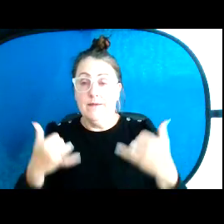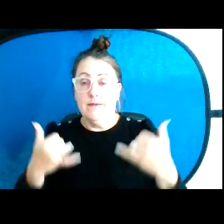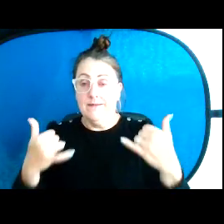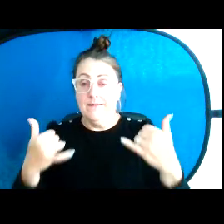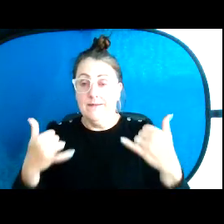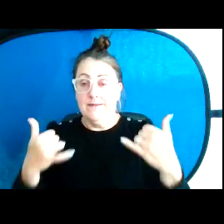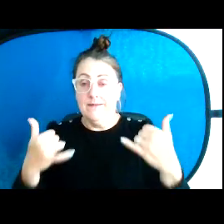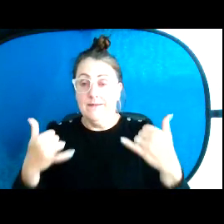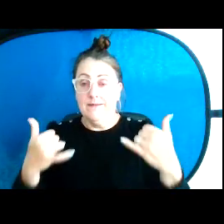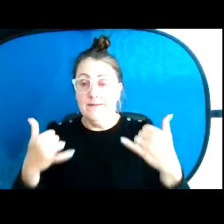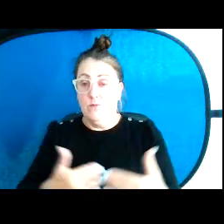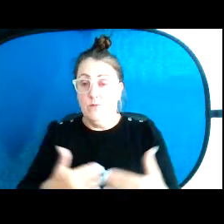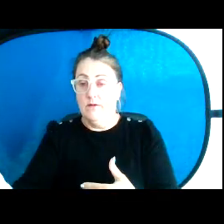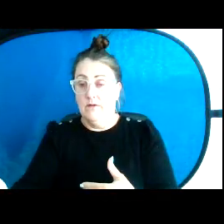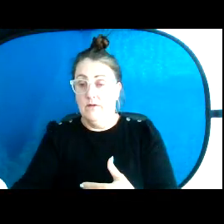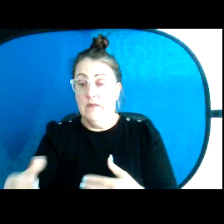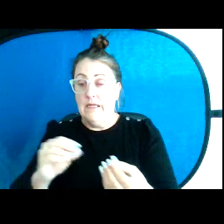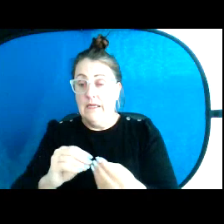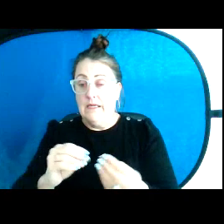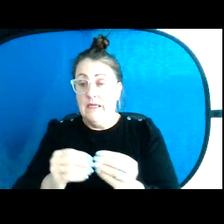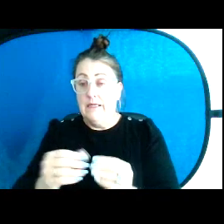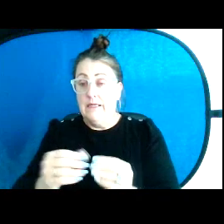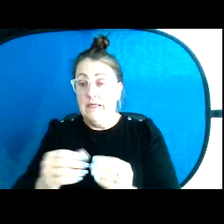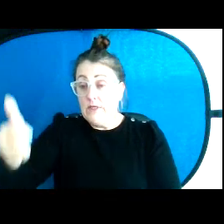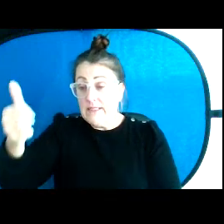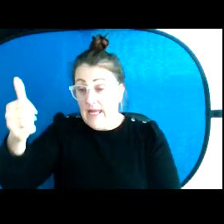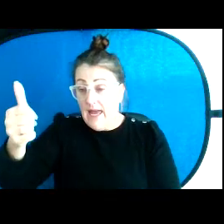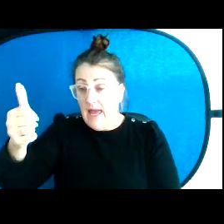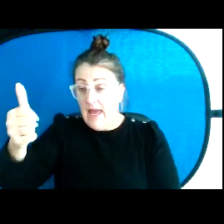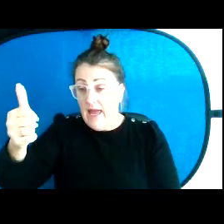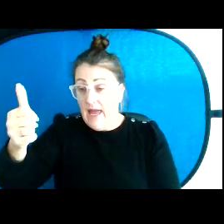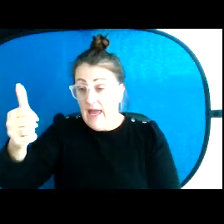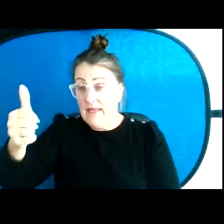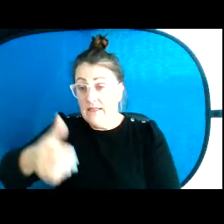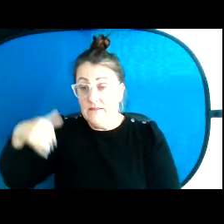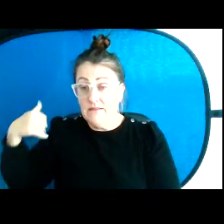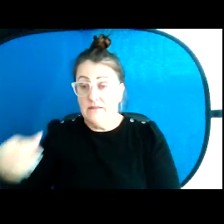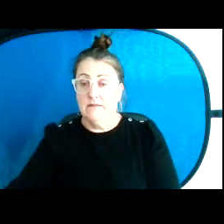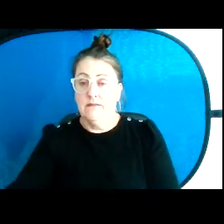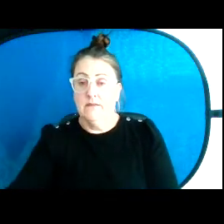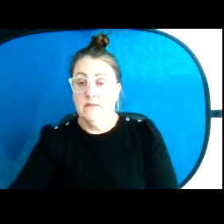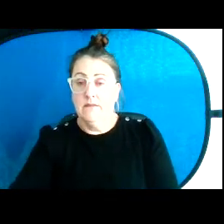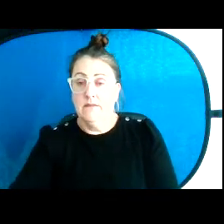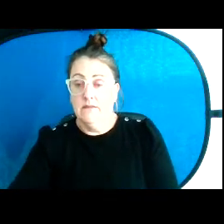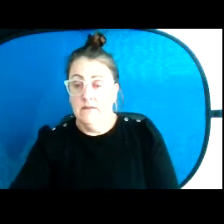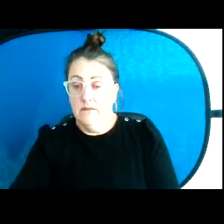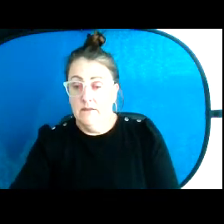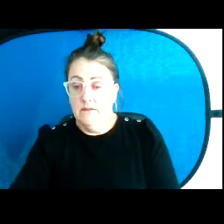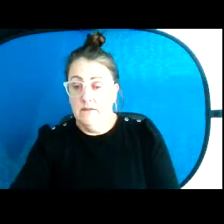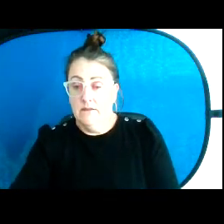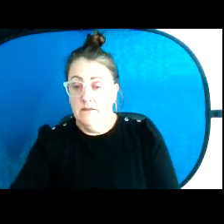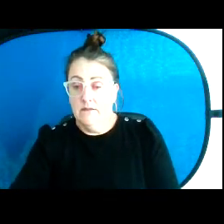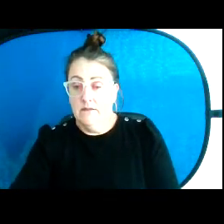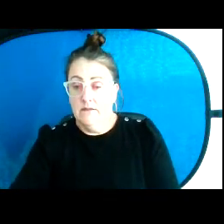item 10 has been withdrawn. I'll state that for the record. Next up is item 11, Regional Agencies